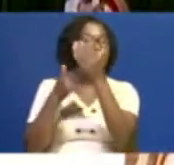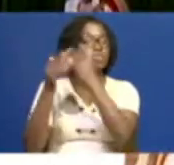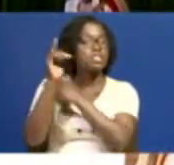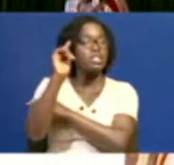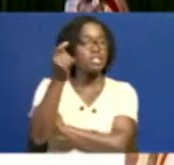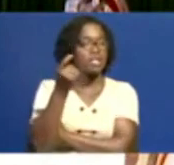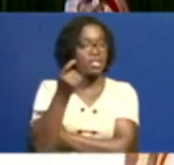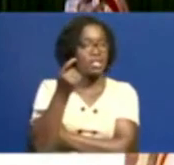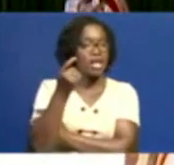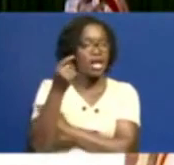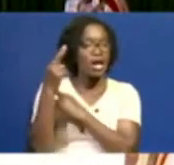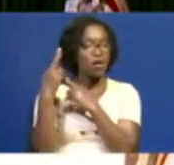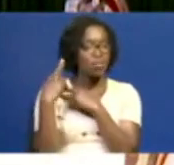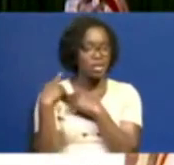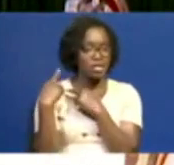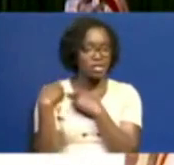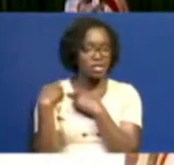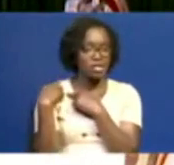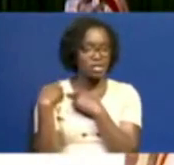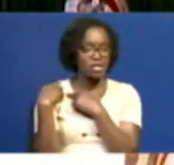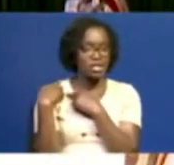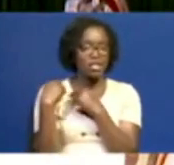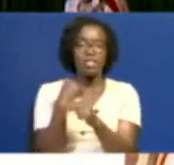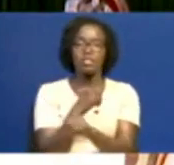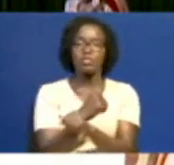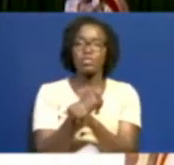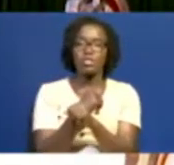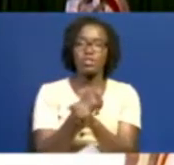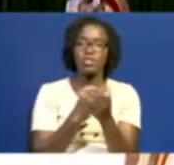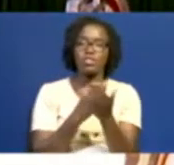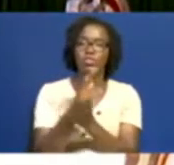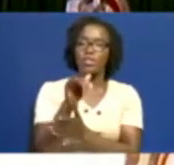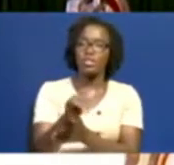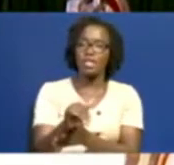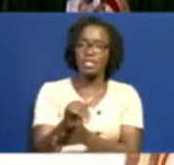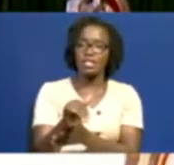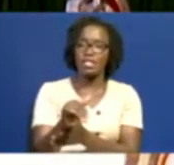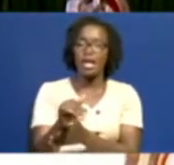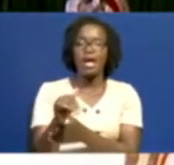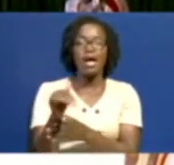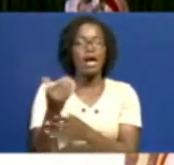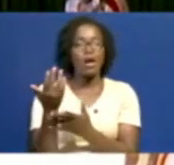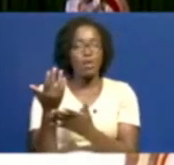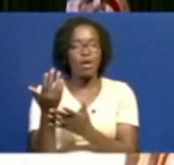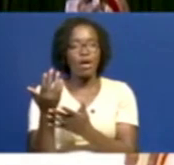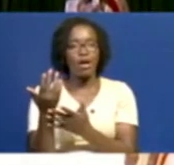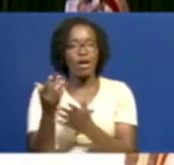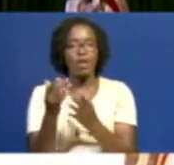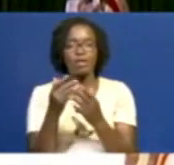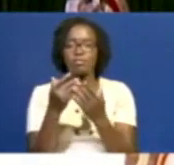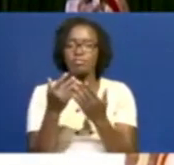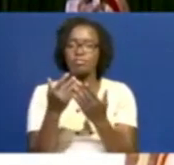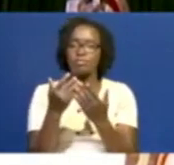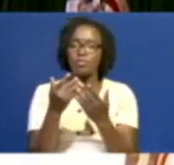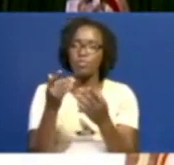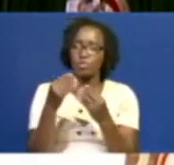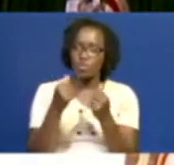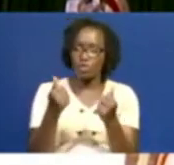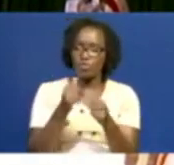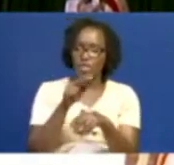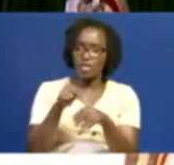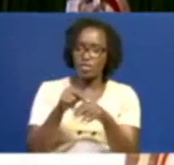Kenya, our mandate is to secure and ensure that our courses address this issue of national